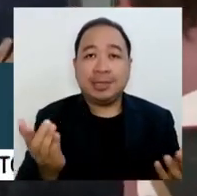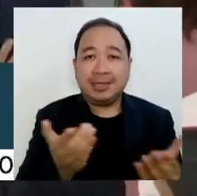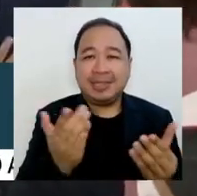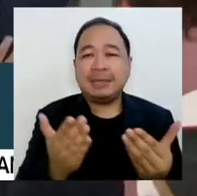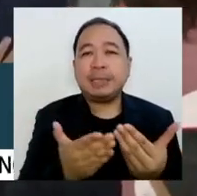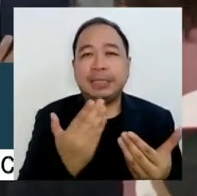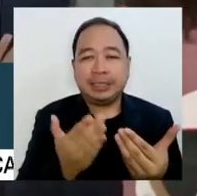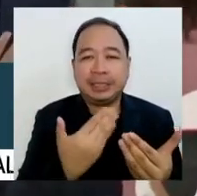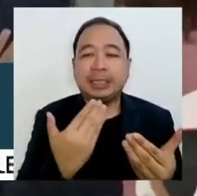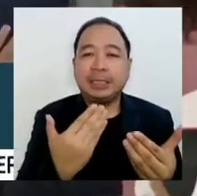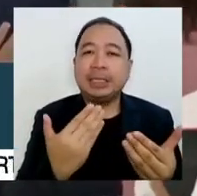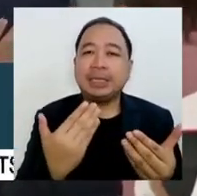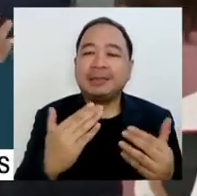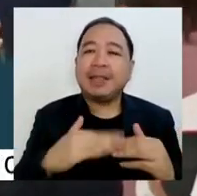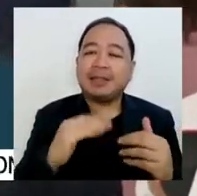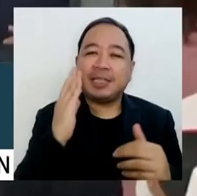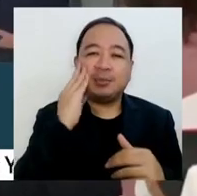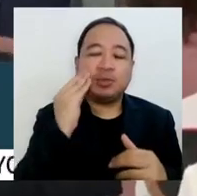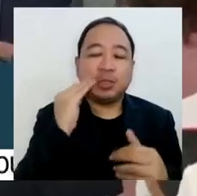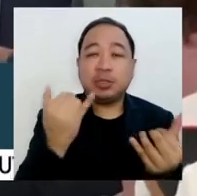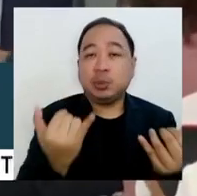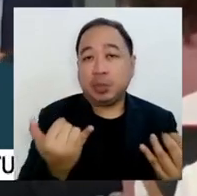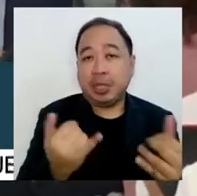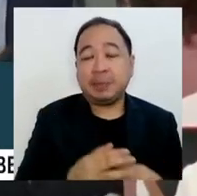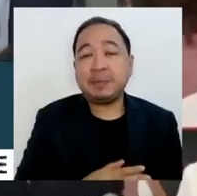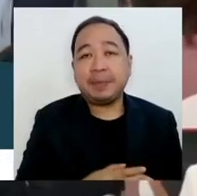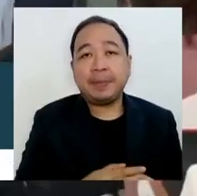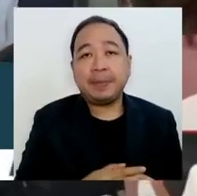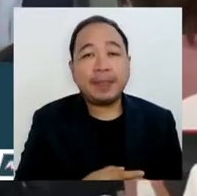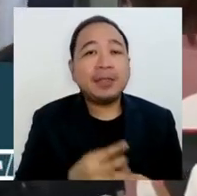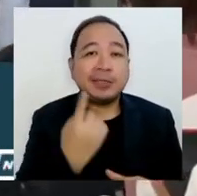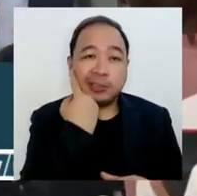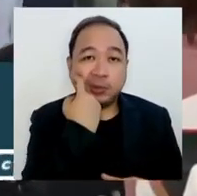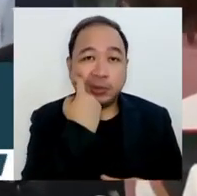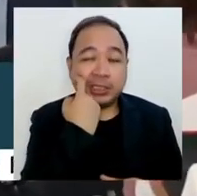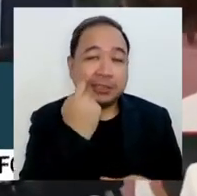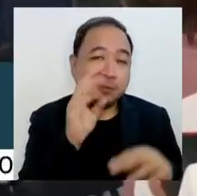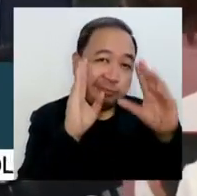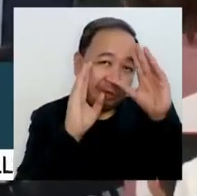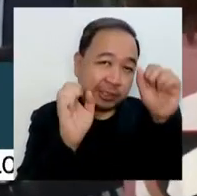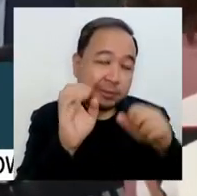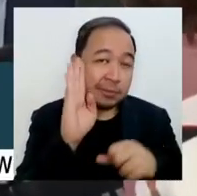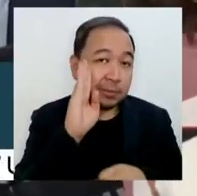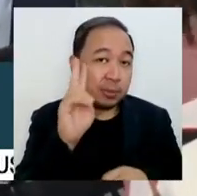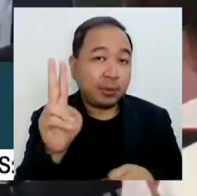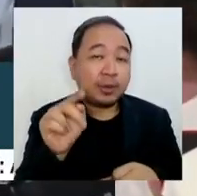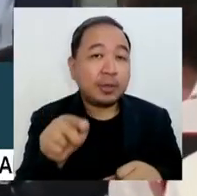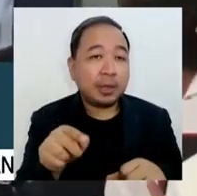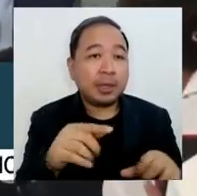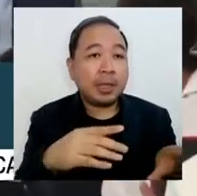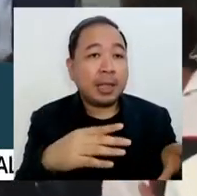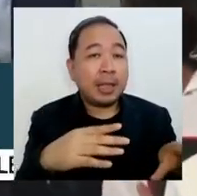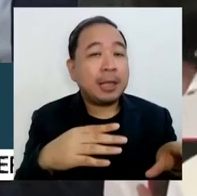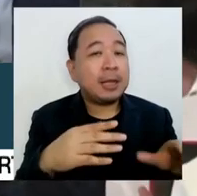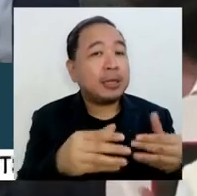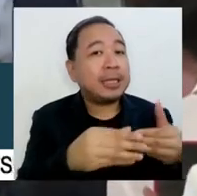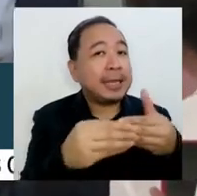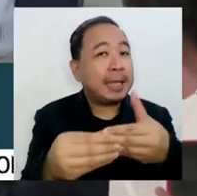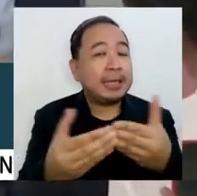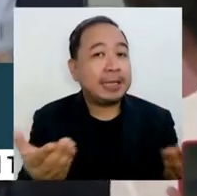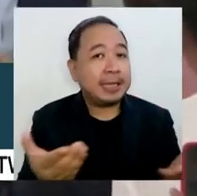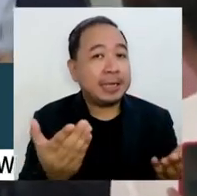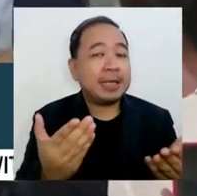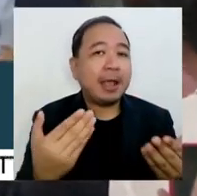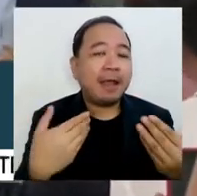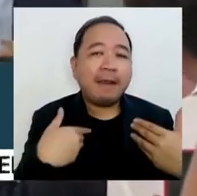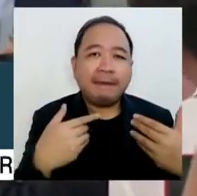compared to what they are experiencing today. And just right now, Carmina, a few minutes ago, the president just left this area in Cebu City, where he attended the